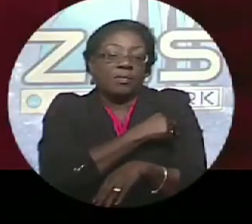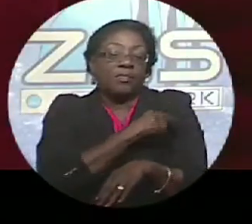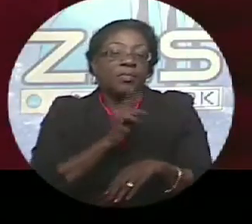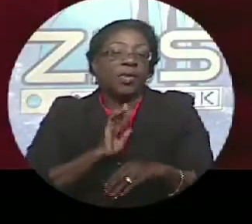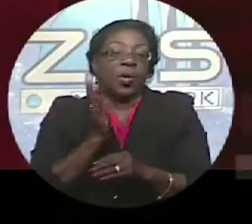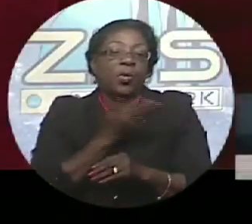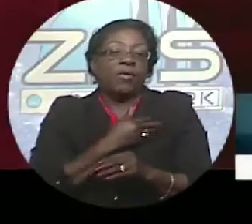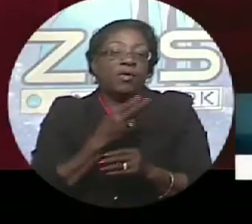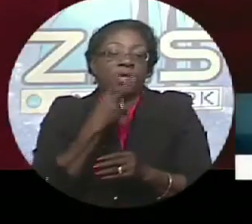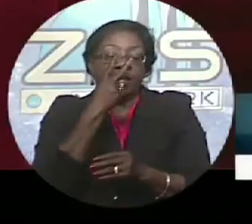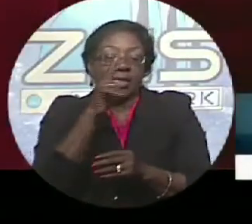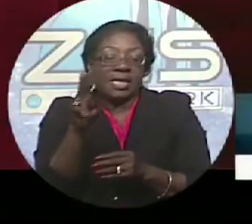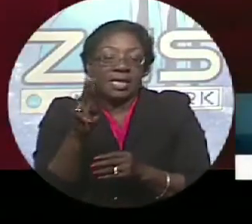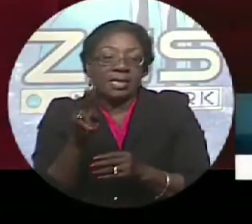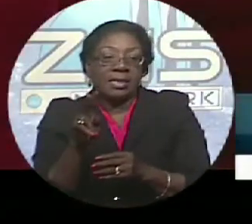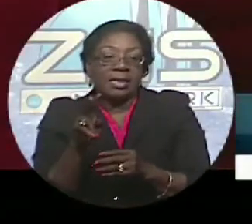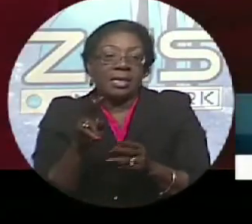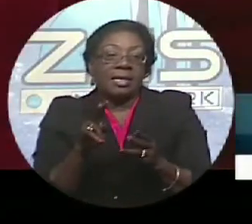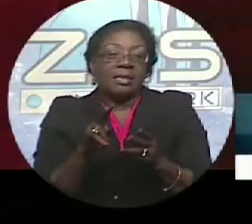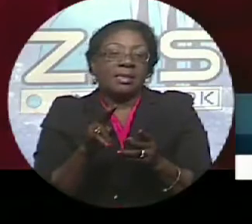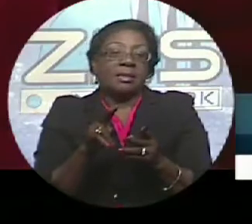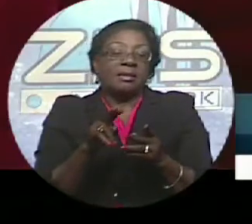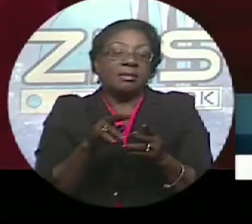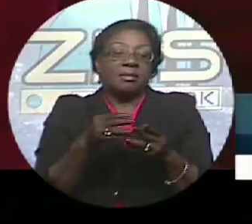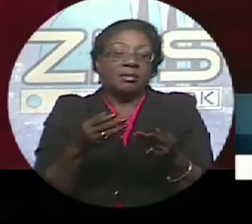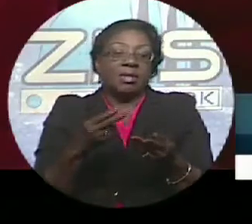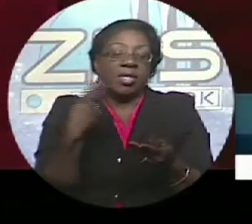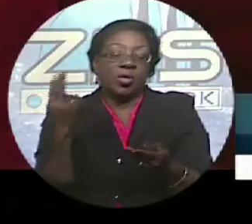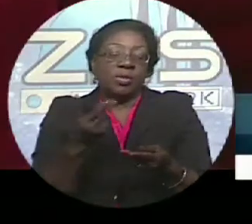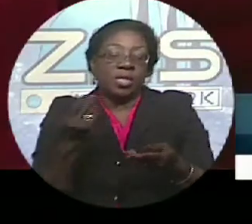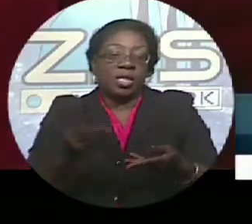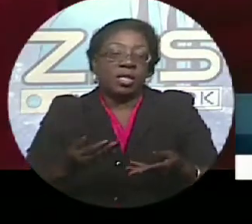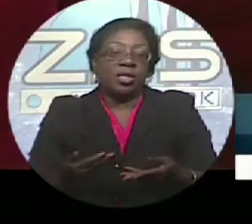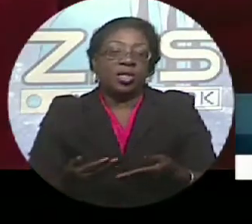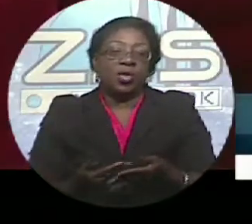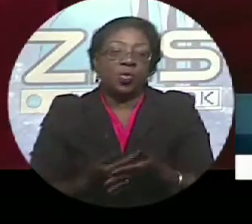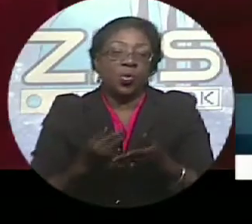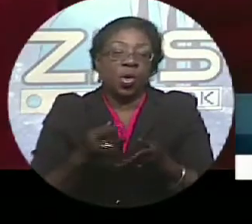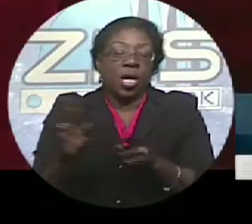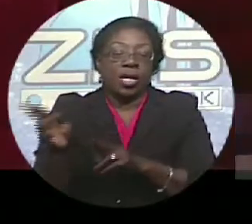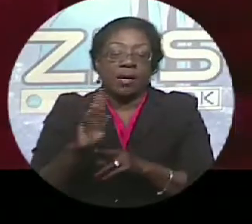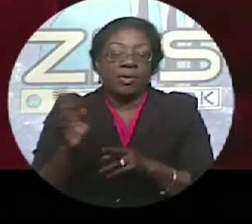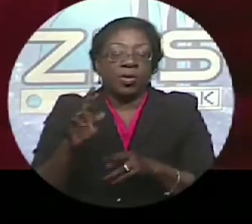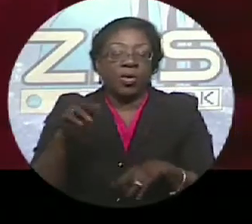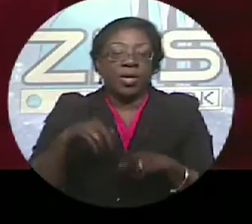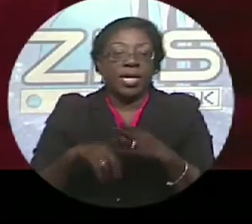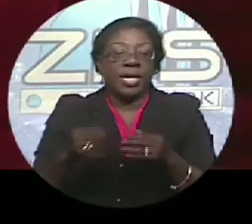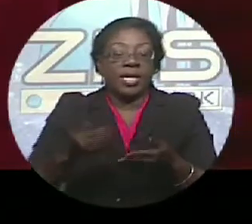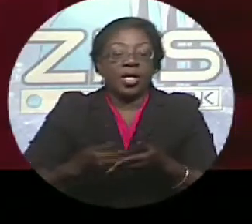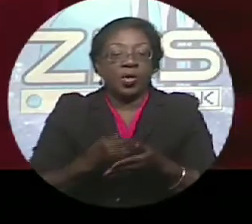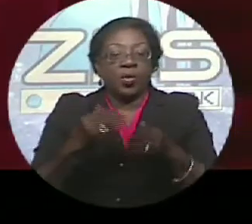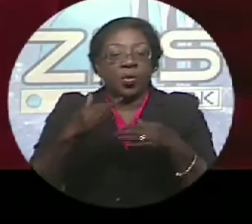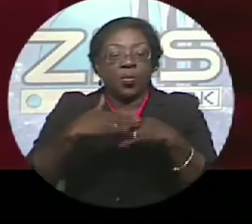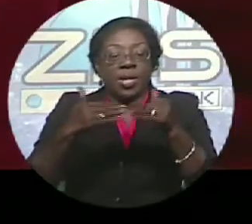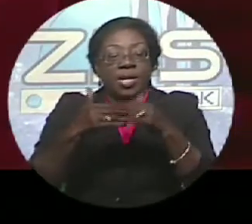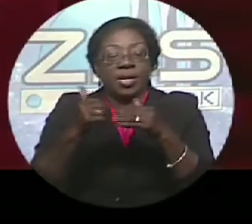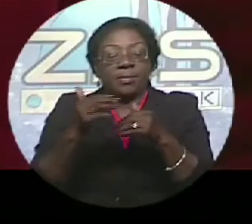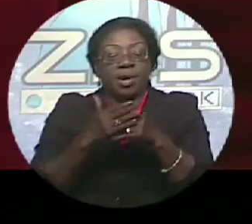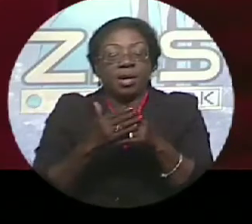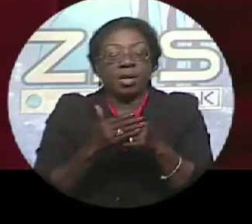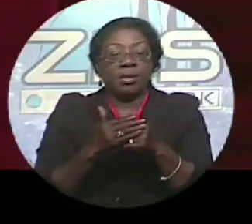core services, like laboratory services, to the critical care block, which have resulted in more physical space in